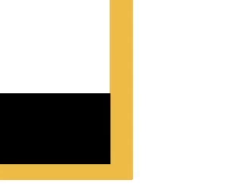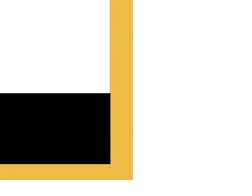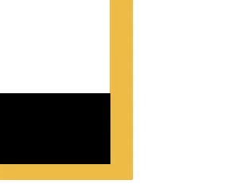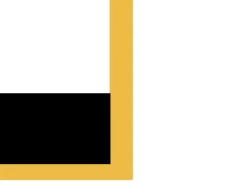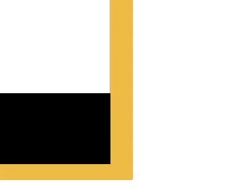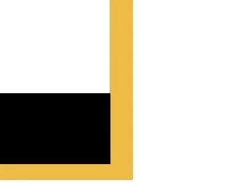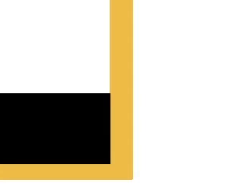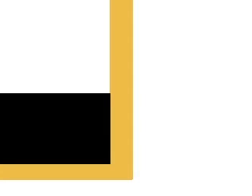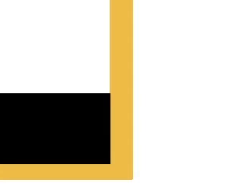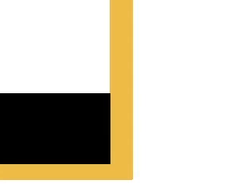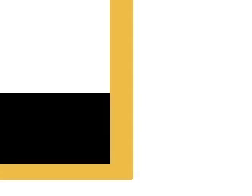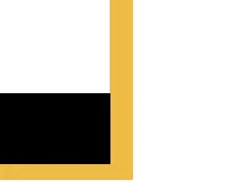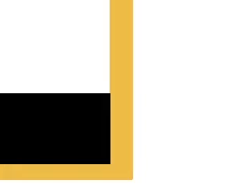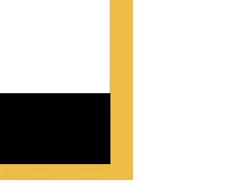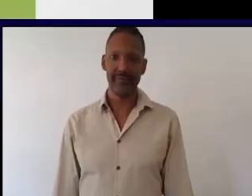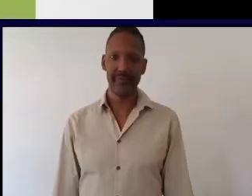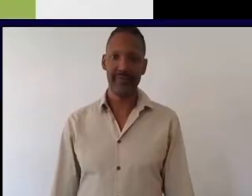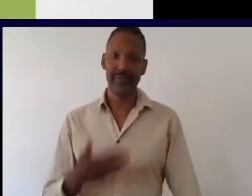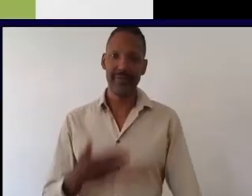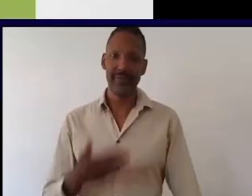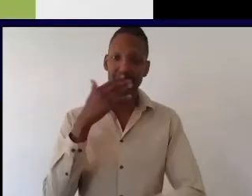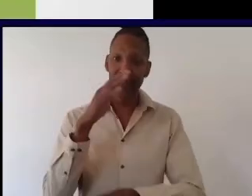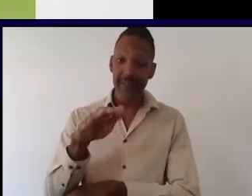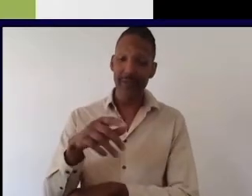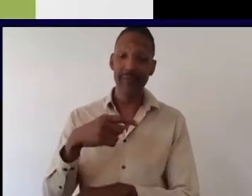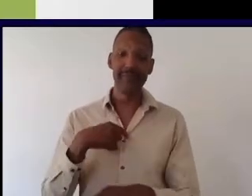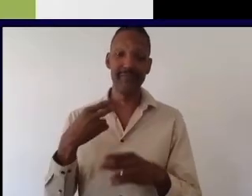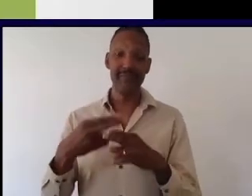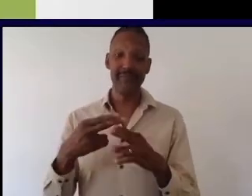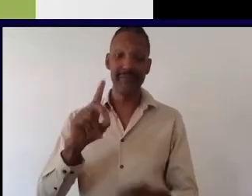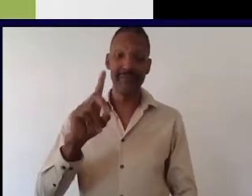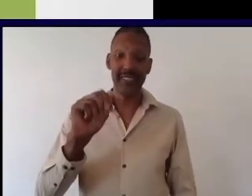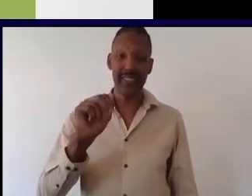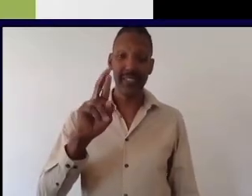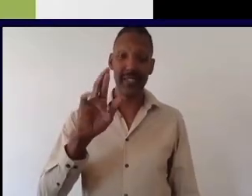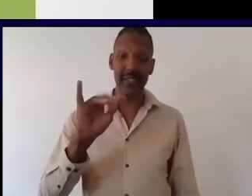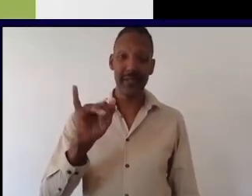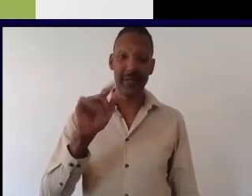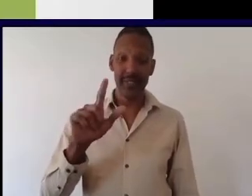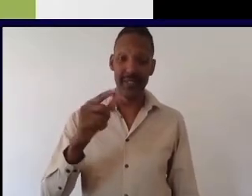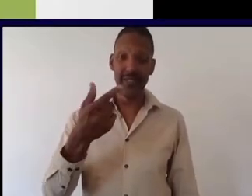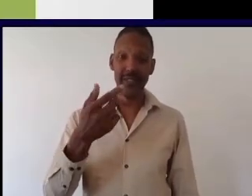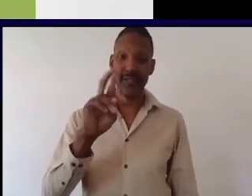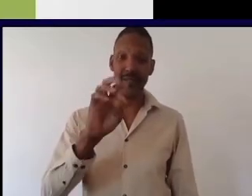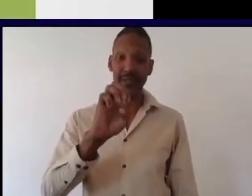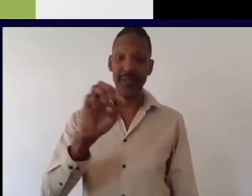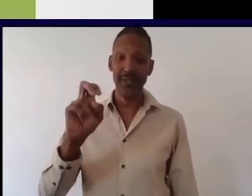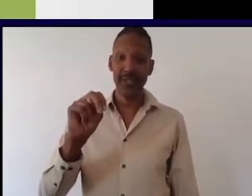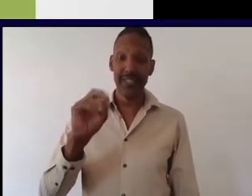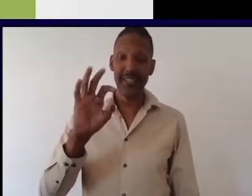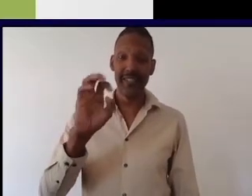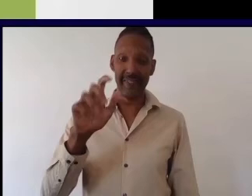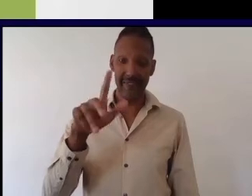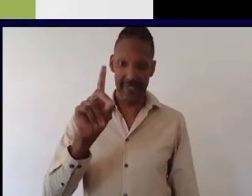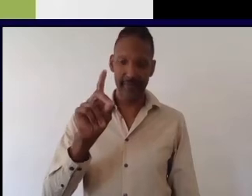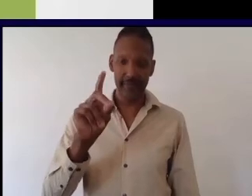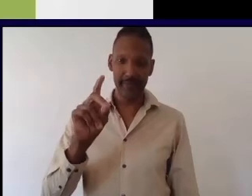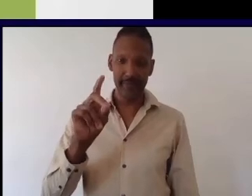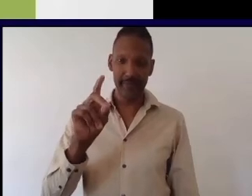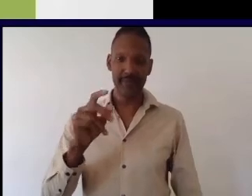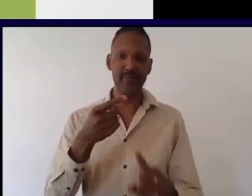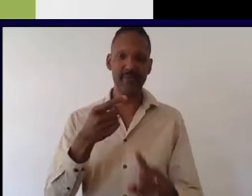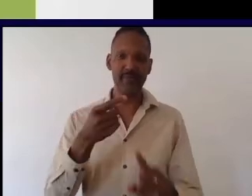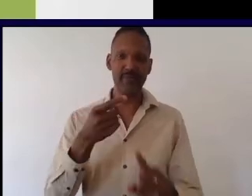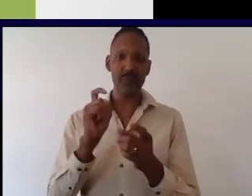Engineering Visible in Early Childhood. Good afternoon. I'm Daryl Greenfield from University of Miami, and I'm going to talk to you this